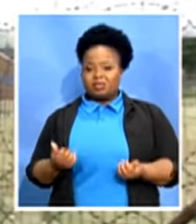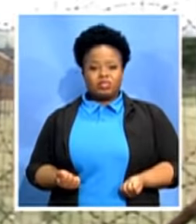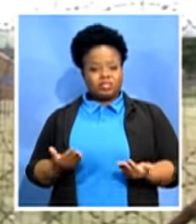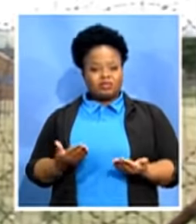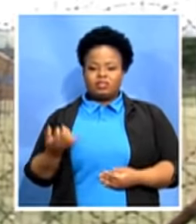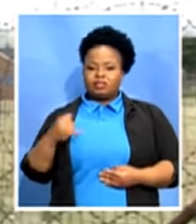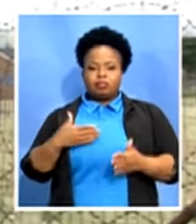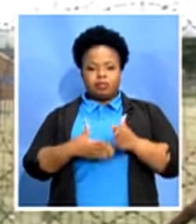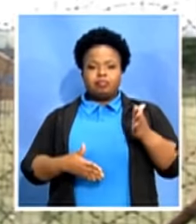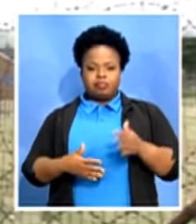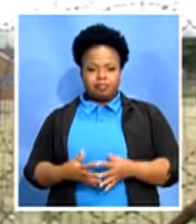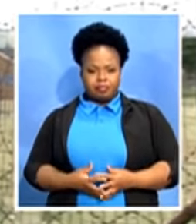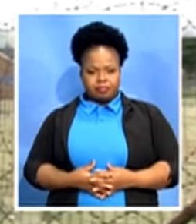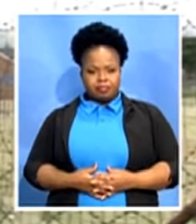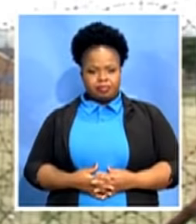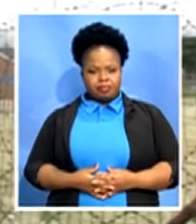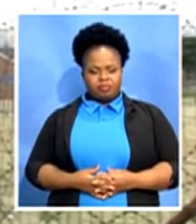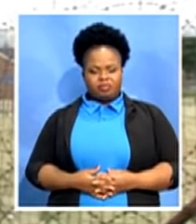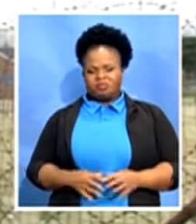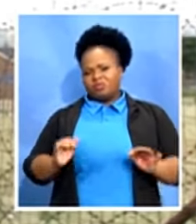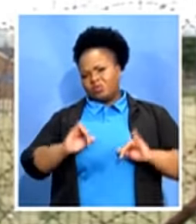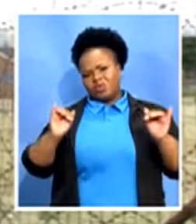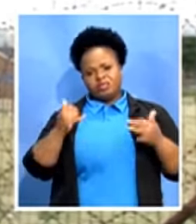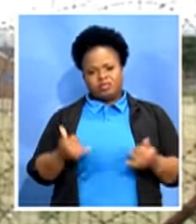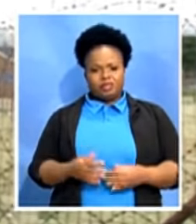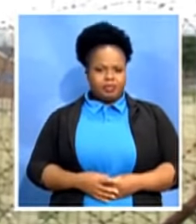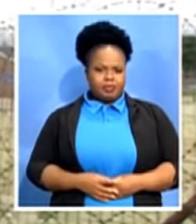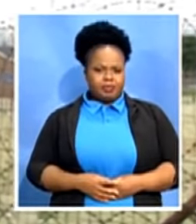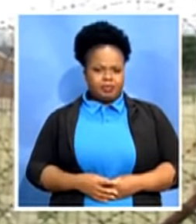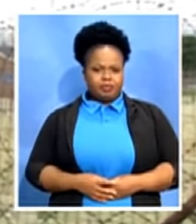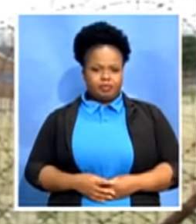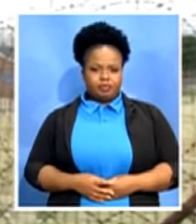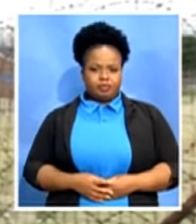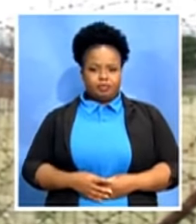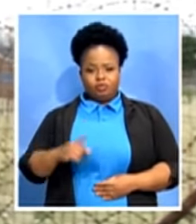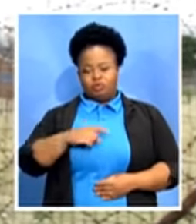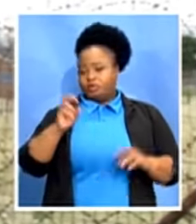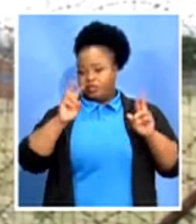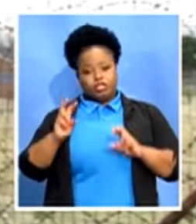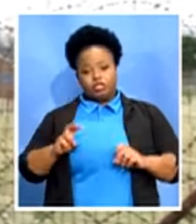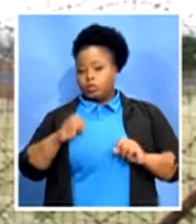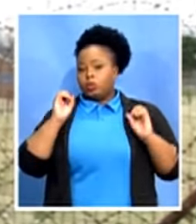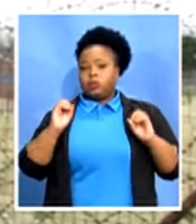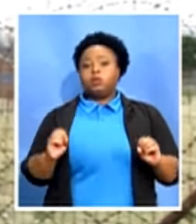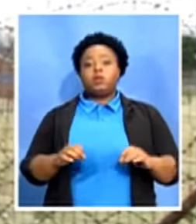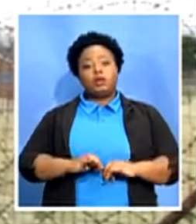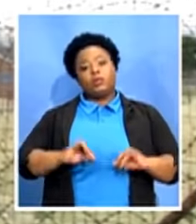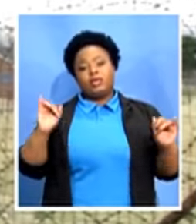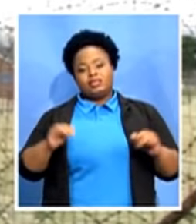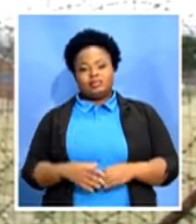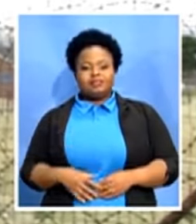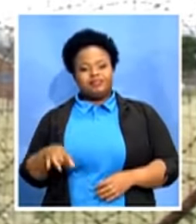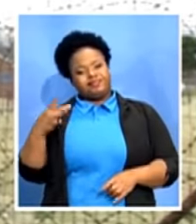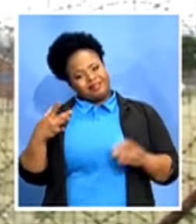worse kakhulu. Yeah, kuba kakhulu nangabe ugesi ungekho. Yeah, noma ke sometime ugesi ukhona kodwa